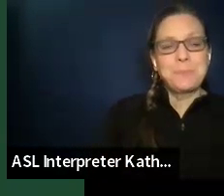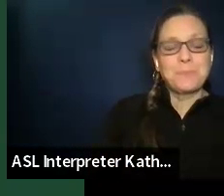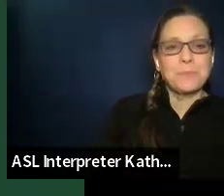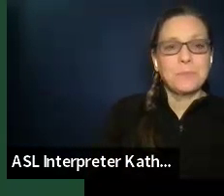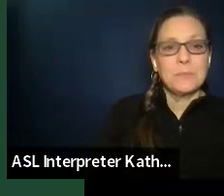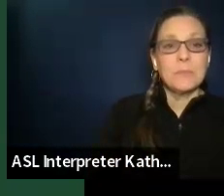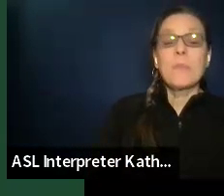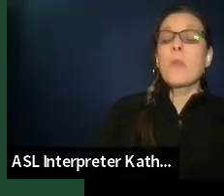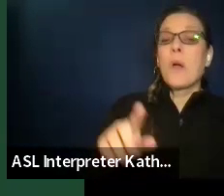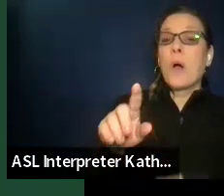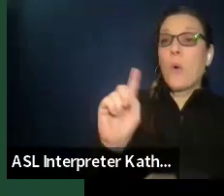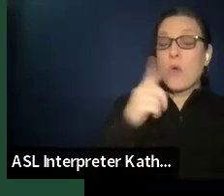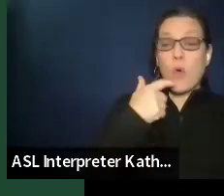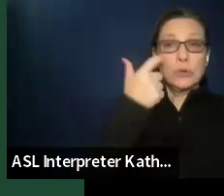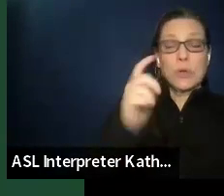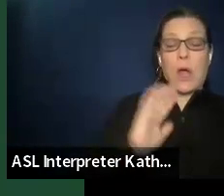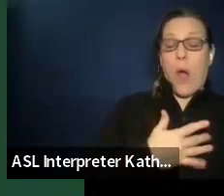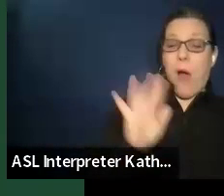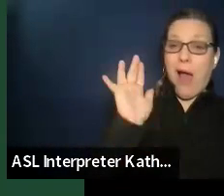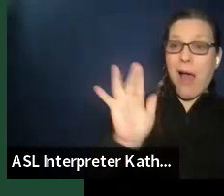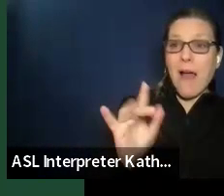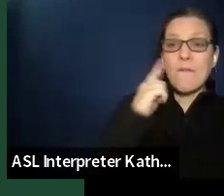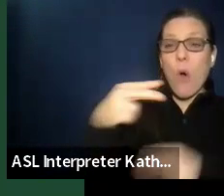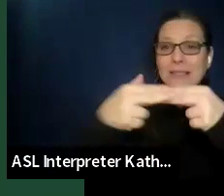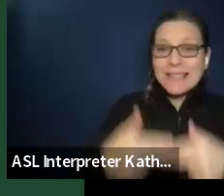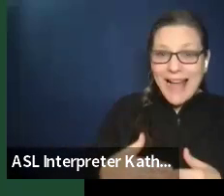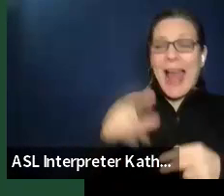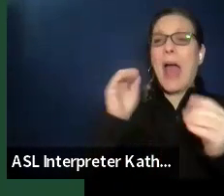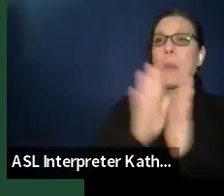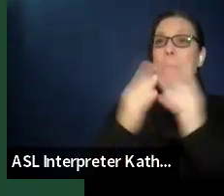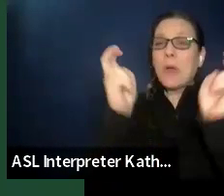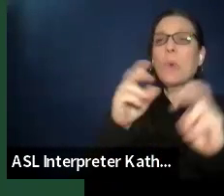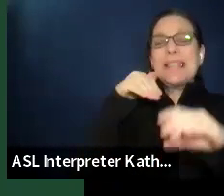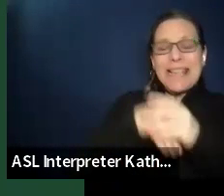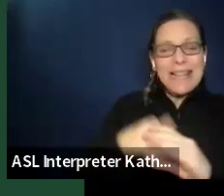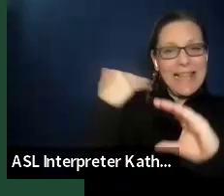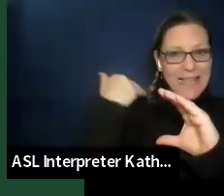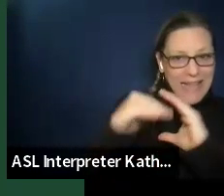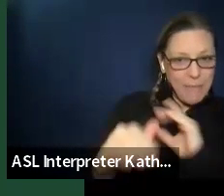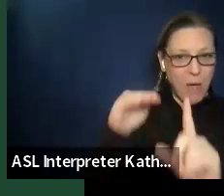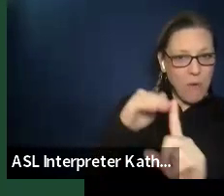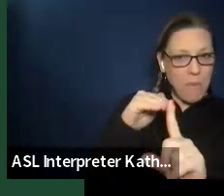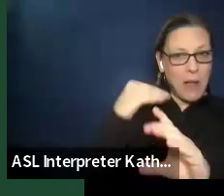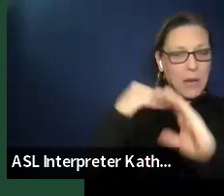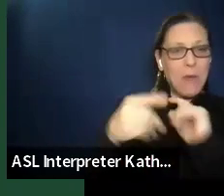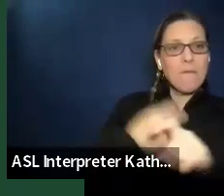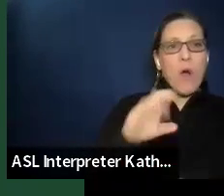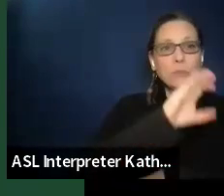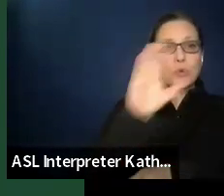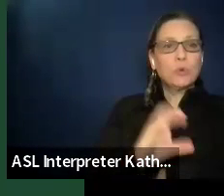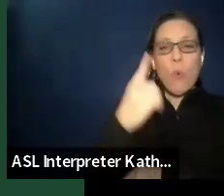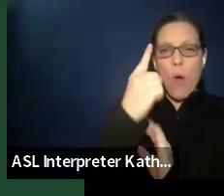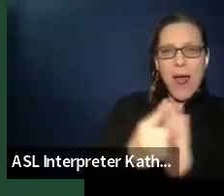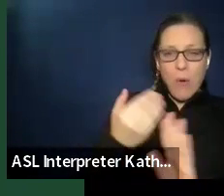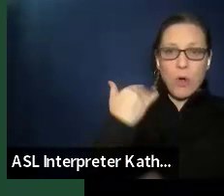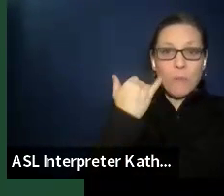Links to today's slide presentation and title list were included in the reminder email you received from Zoom 1 hour ago. To